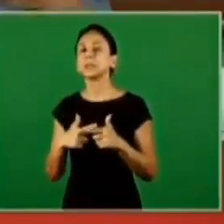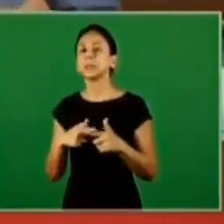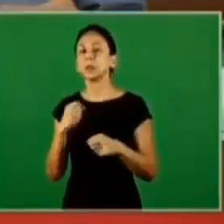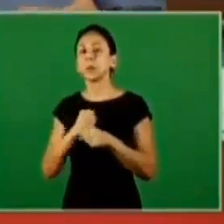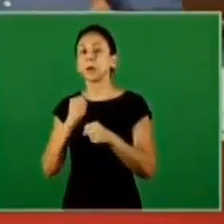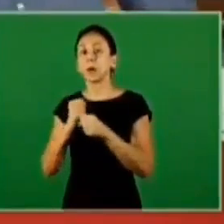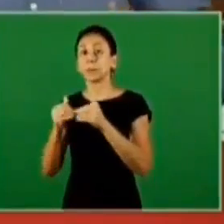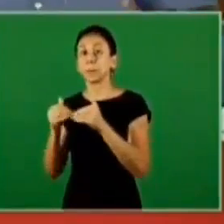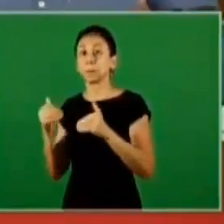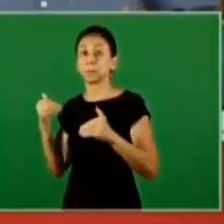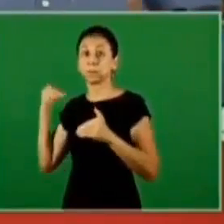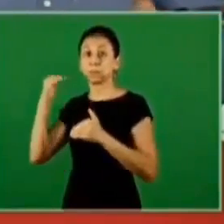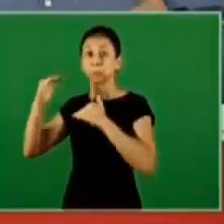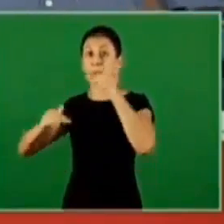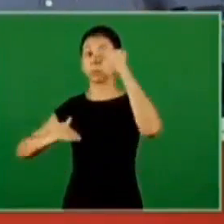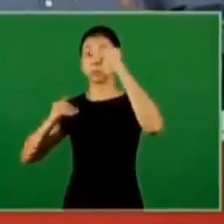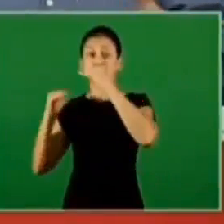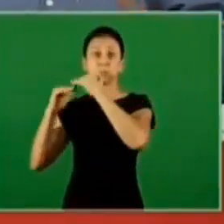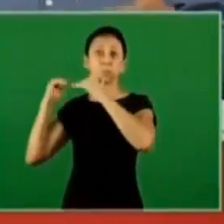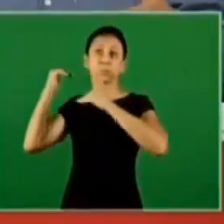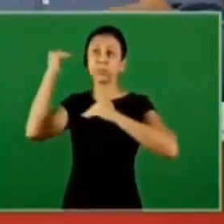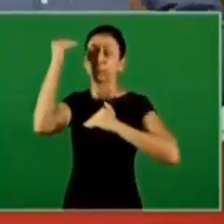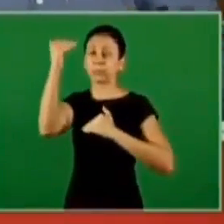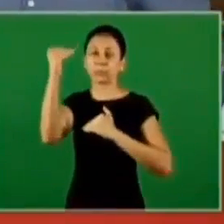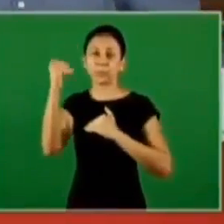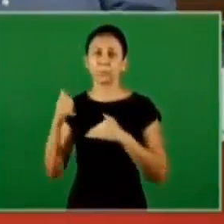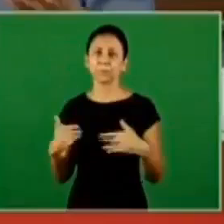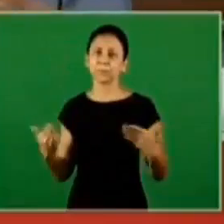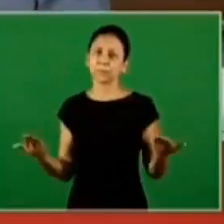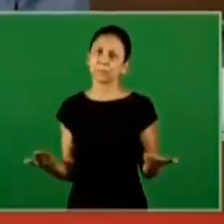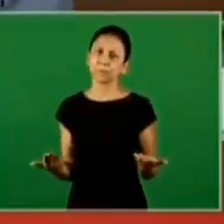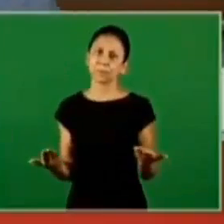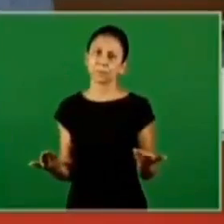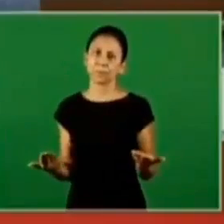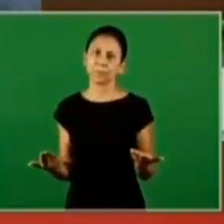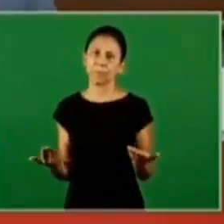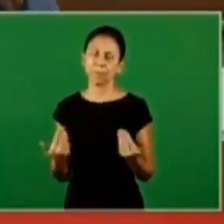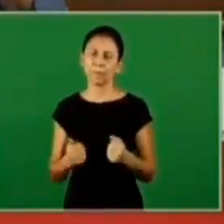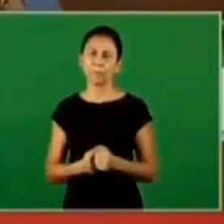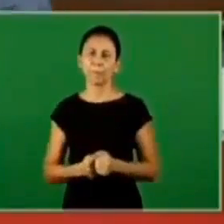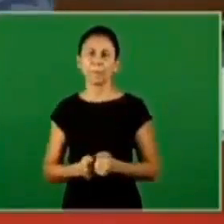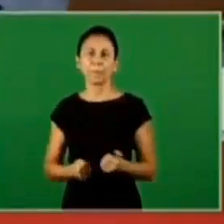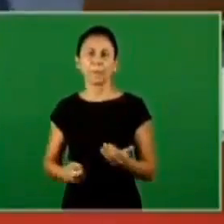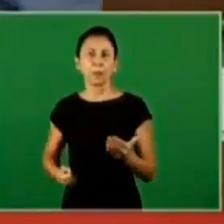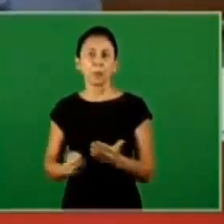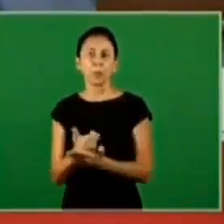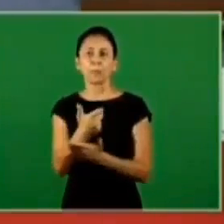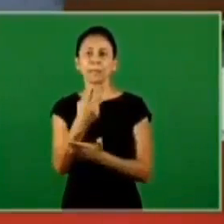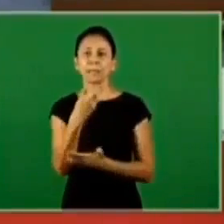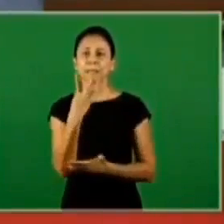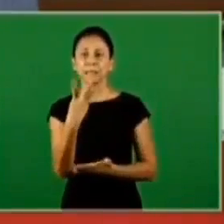much the work of the Holy Spirit is so far ahead. I have no reason.